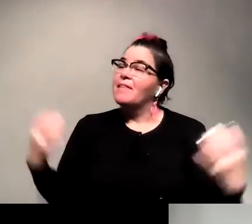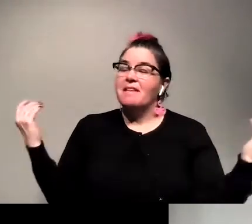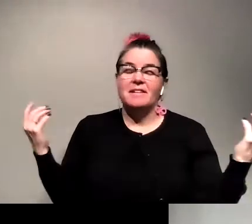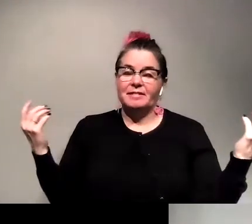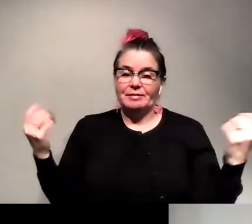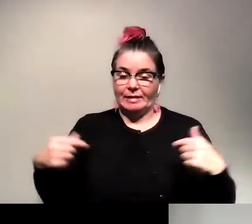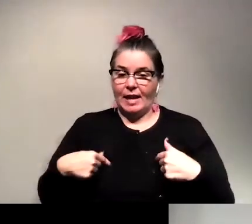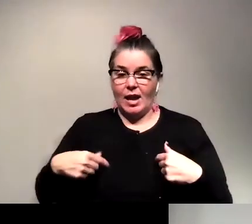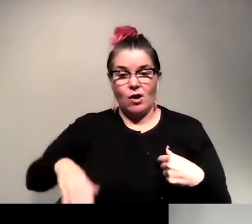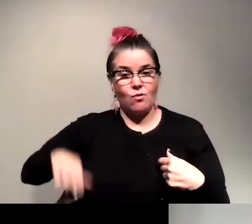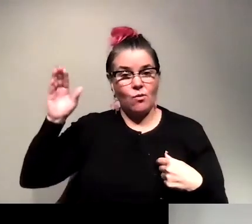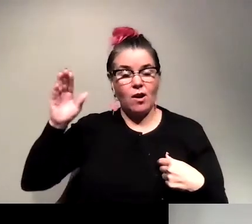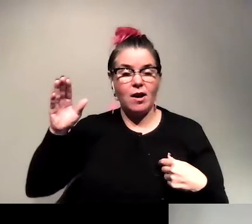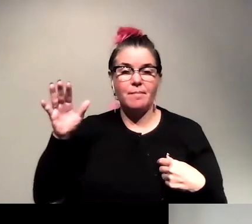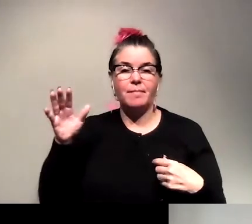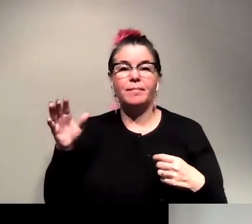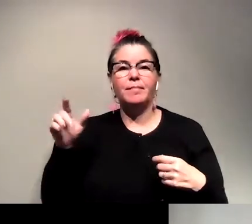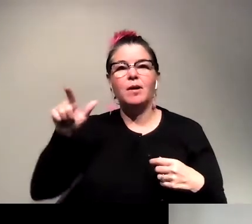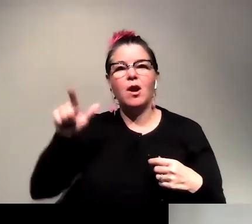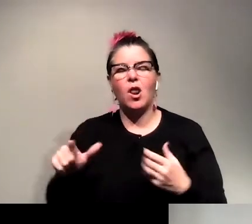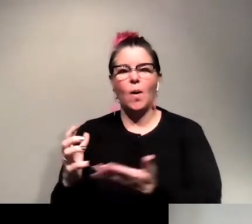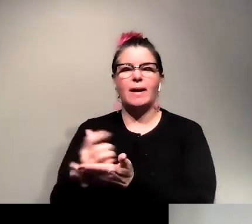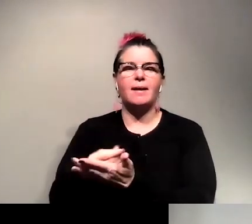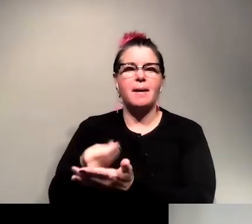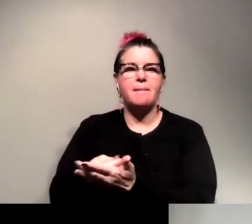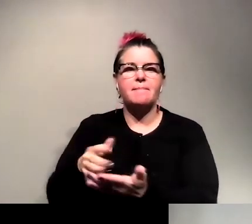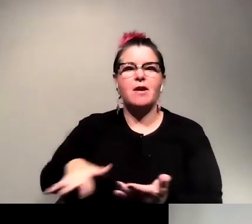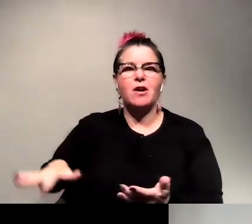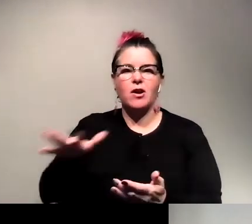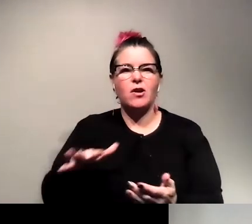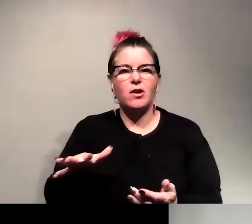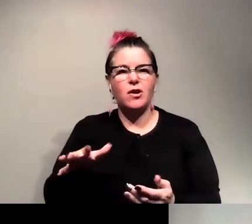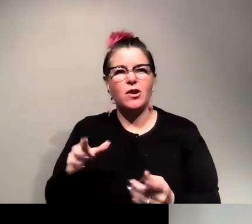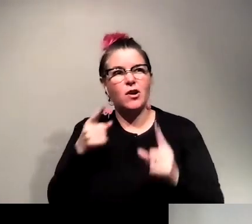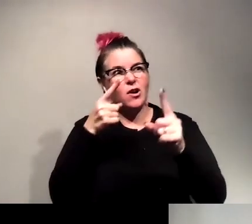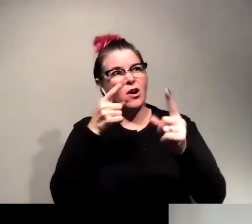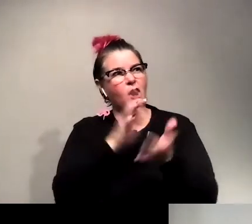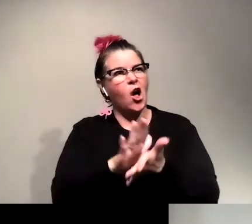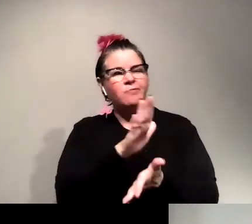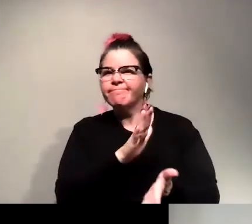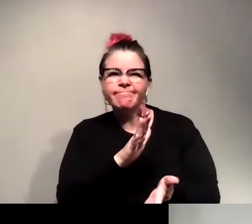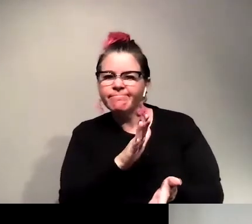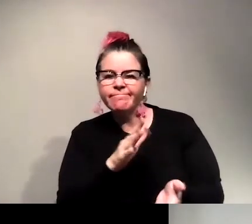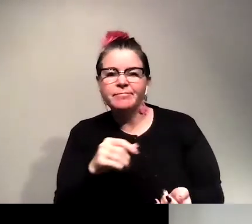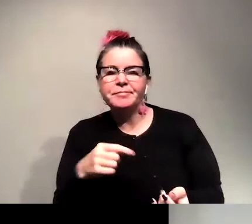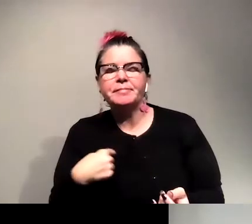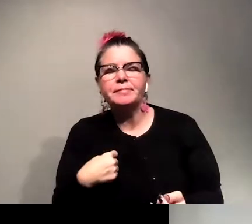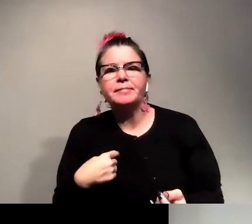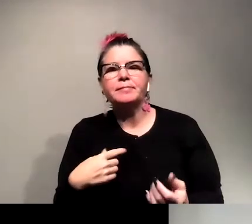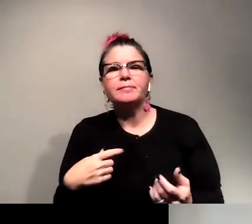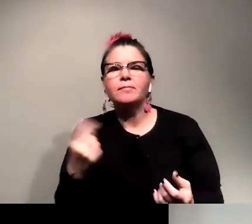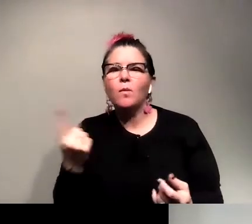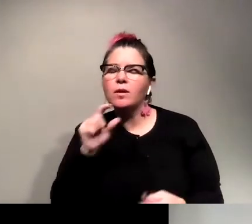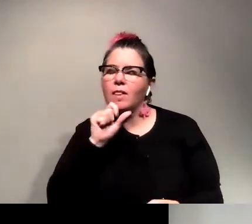I grew up in kind of more of a low income area and never really thought I was going to go to college, but I always loved my